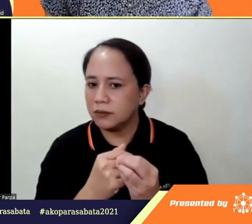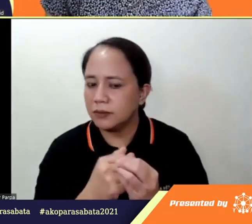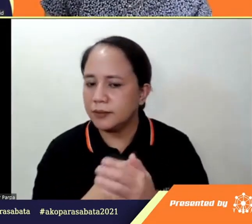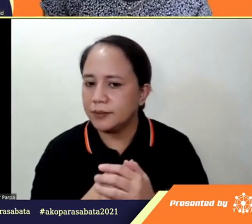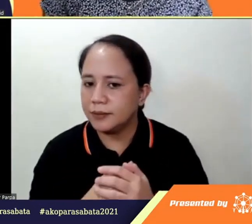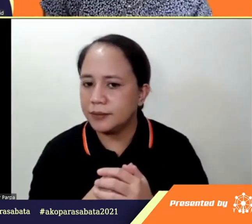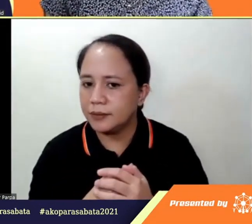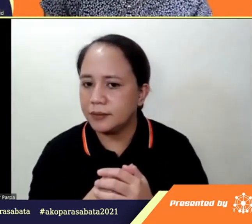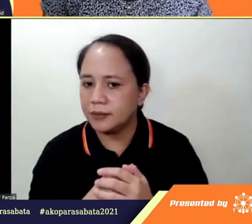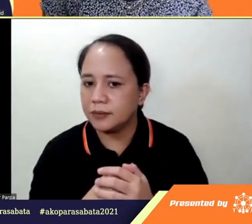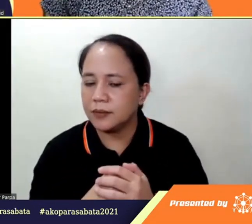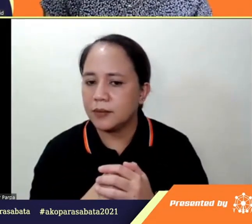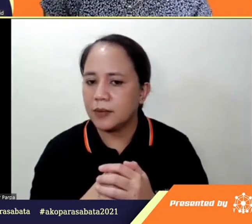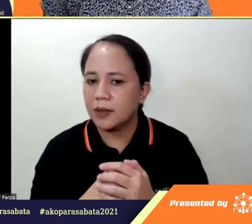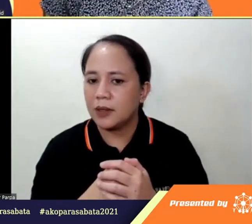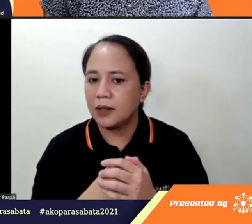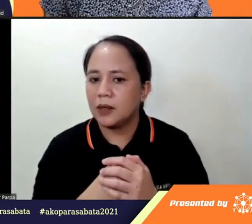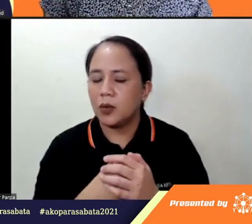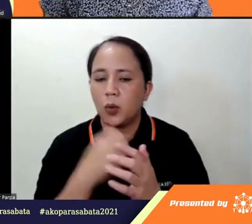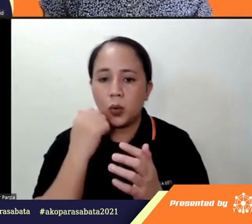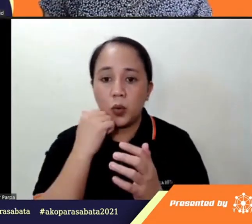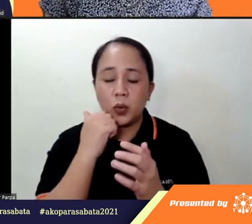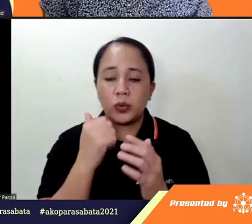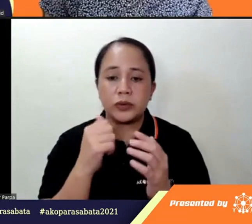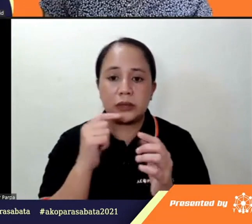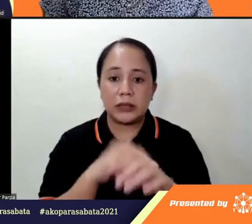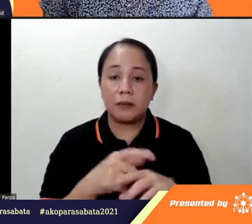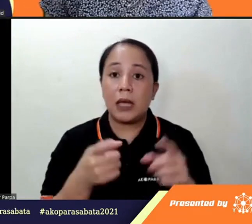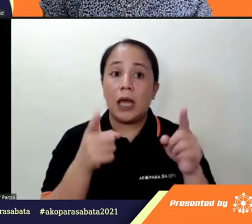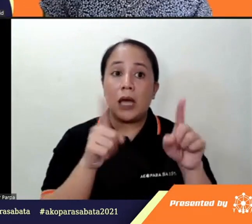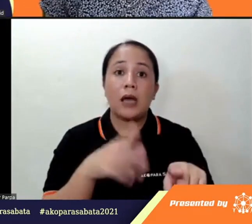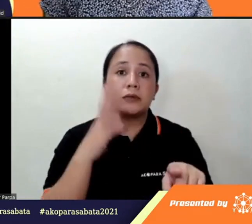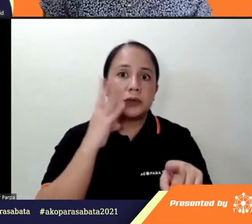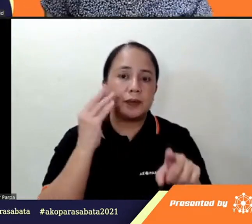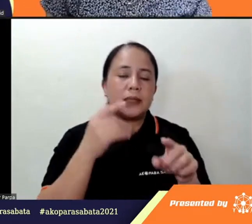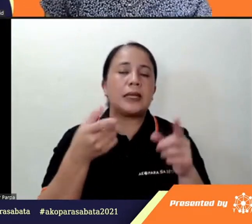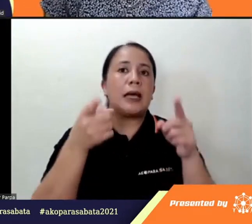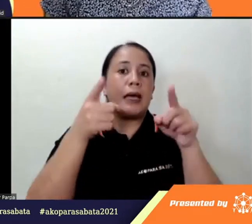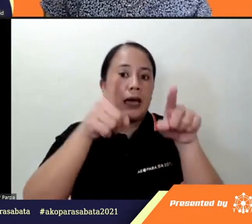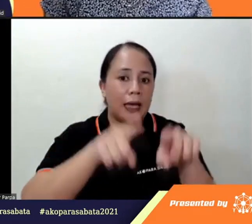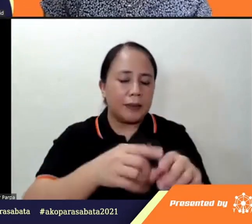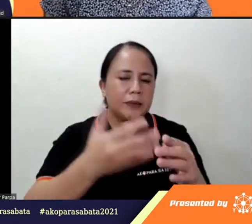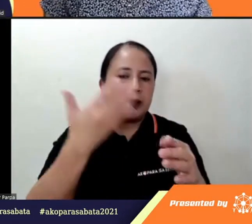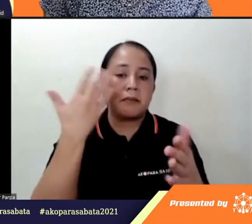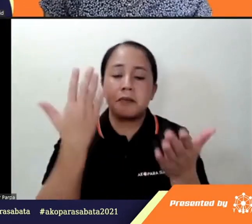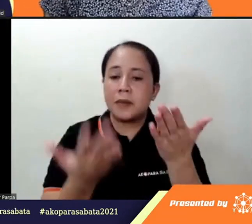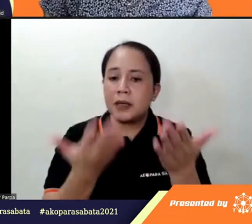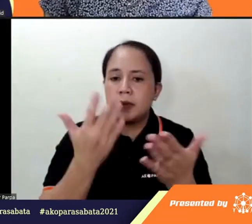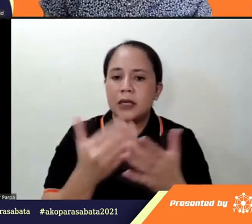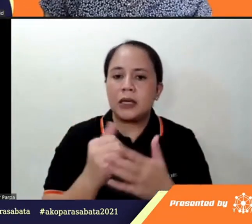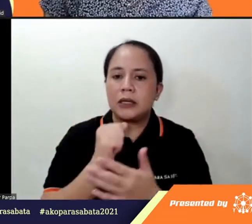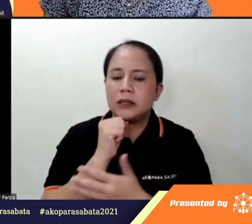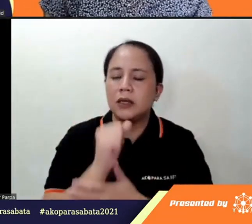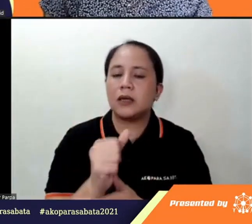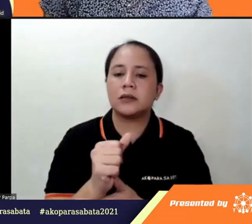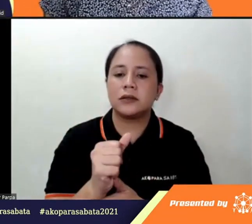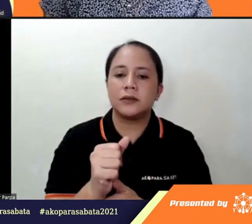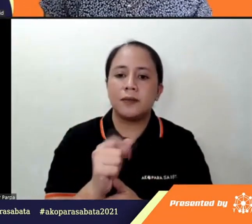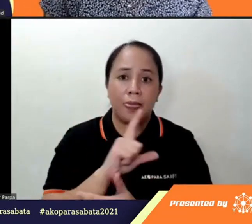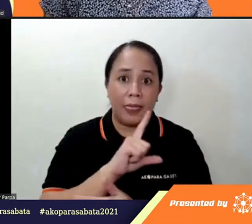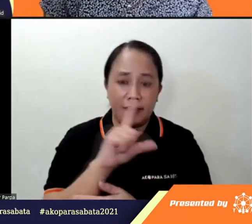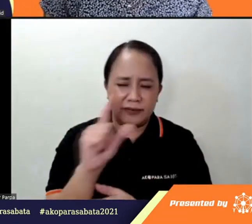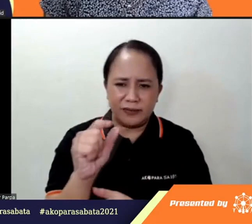It's most of the time really something happened to them. It could be na hindi naman